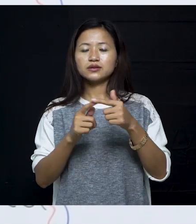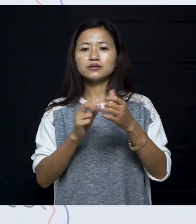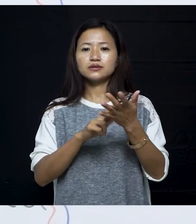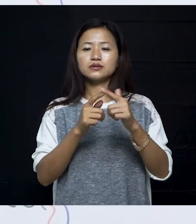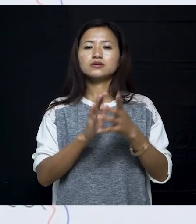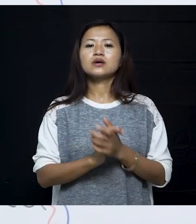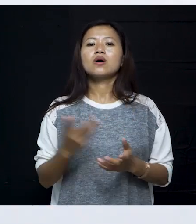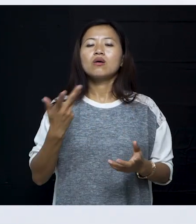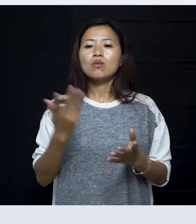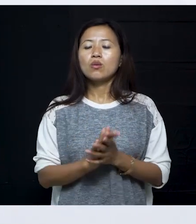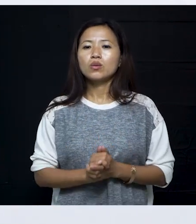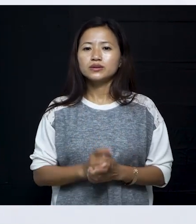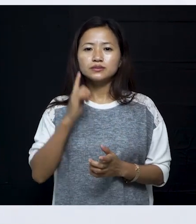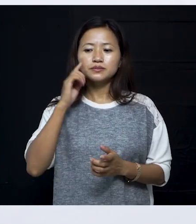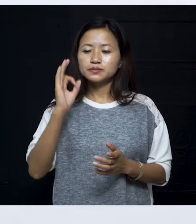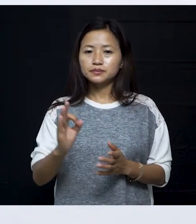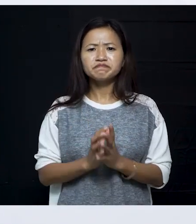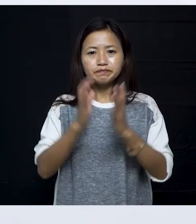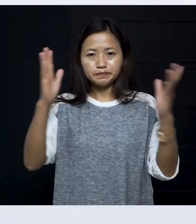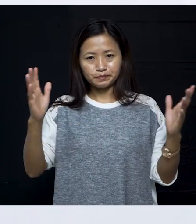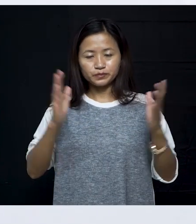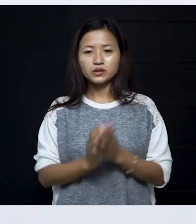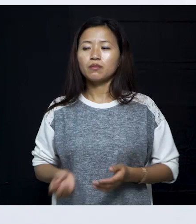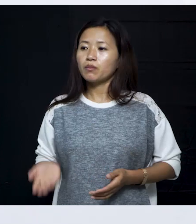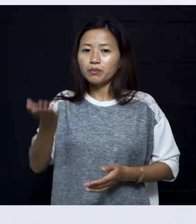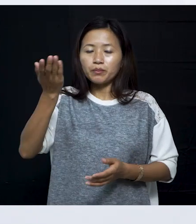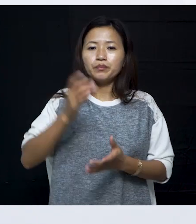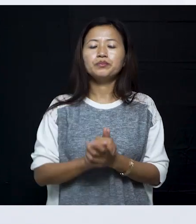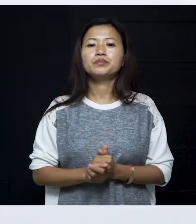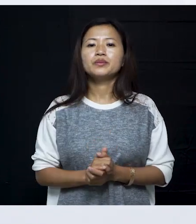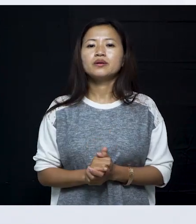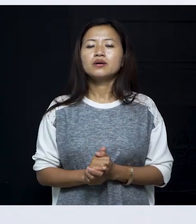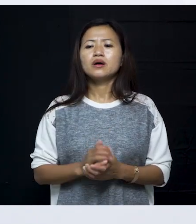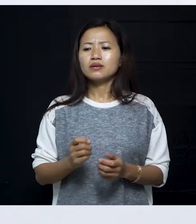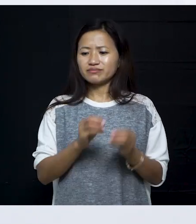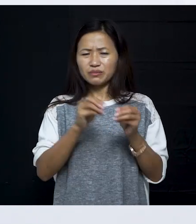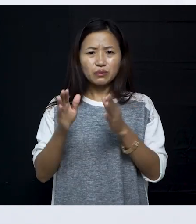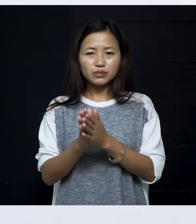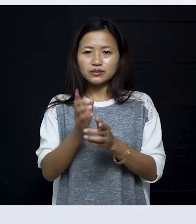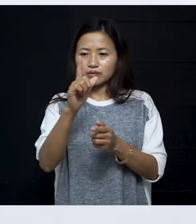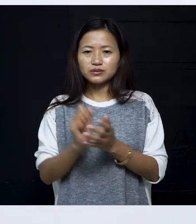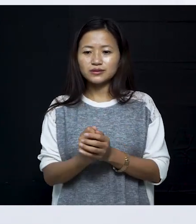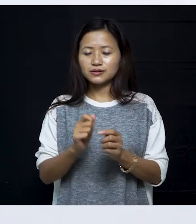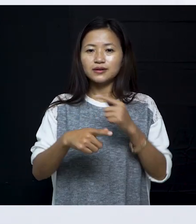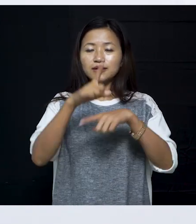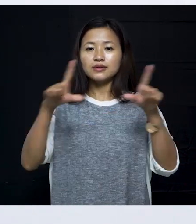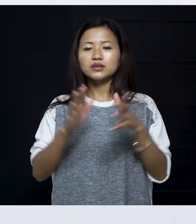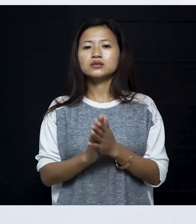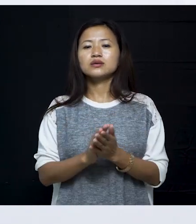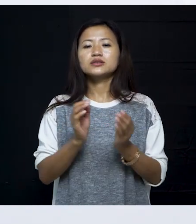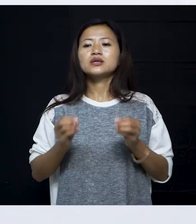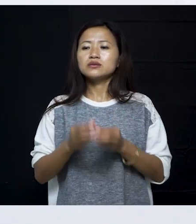according to what is more important should be brought up. Then appropriate language. Now we have also learned about